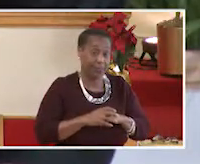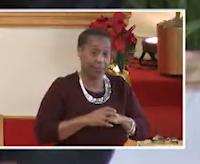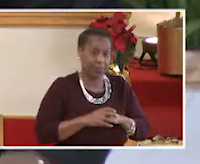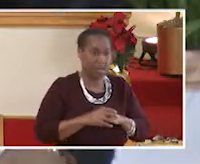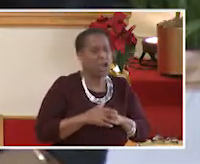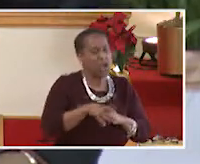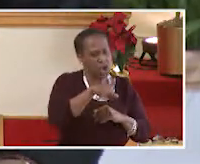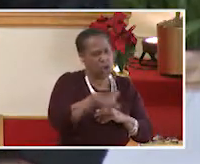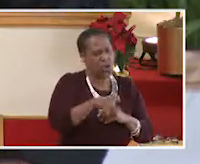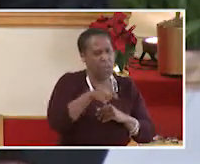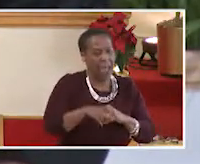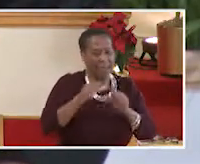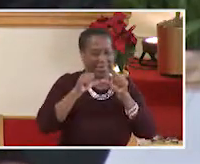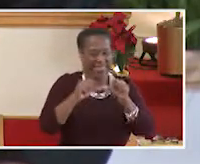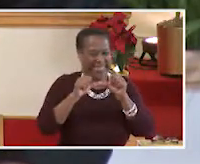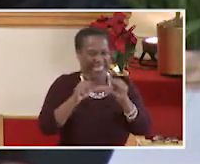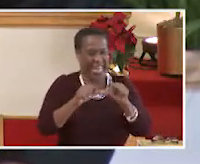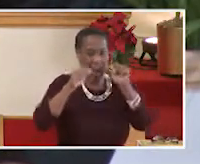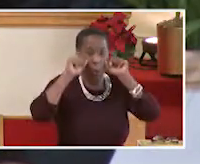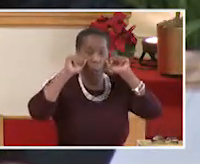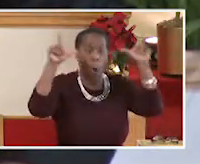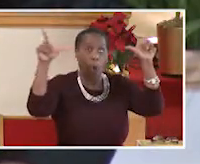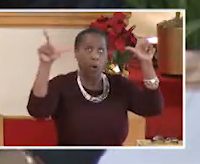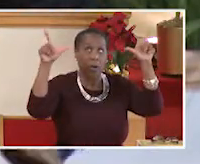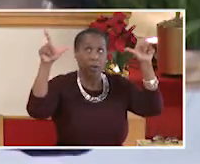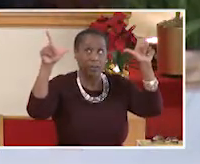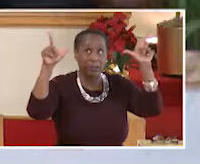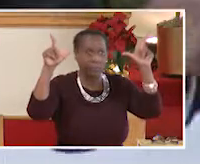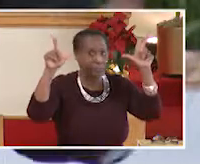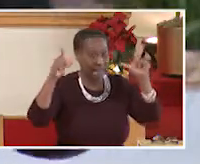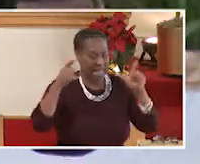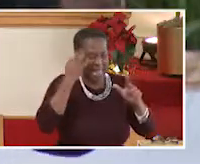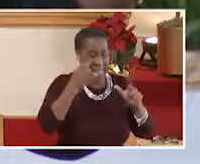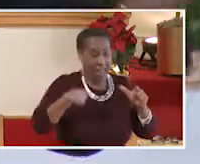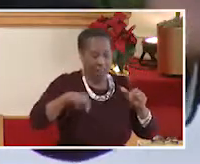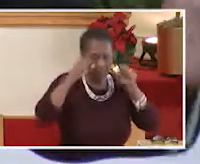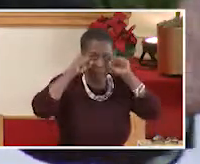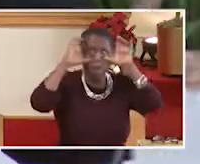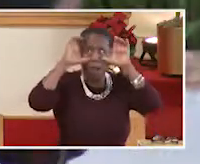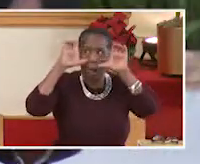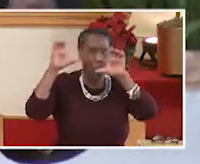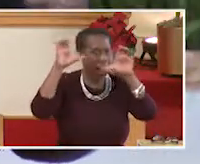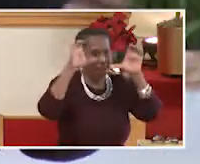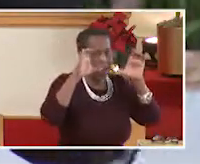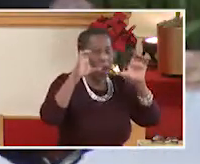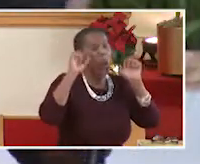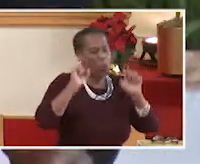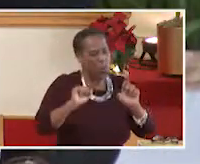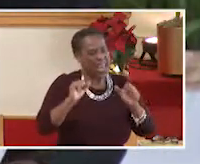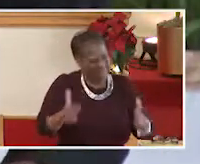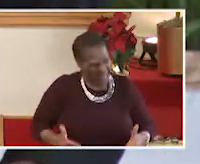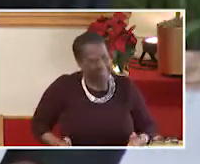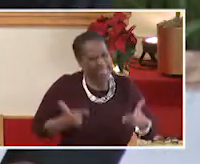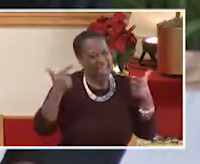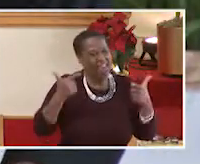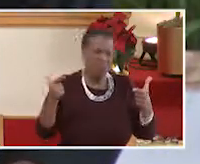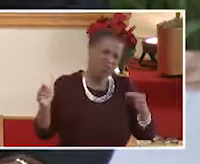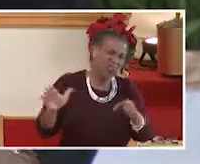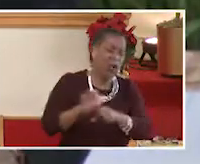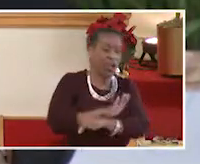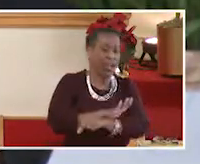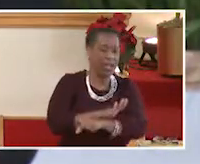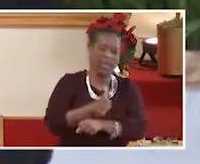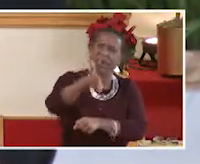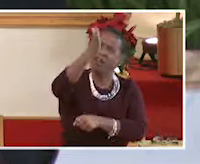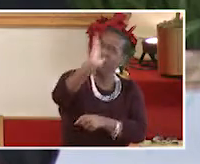You gotta stay woke. And if we are awake, then we can live out fully